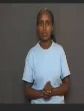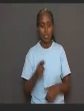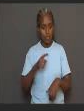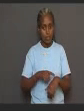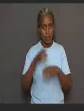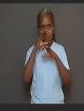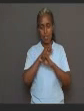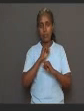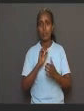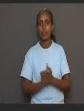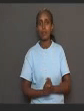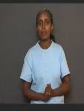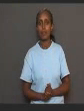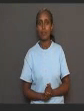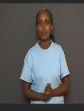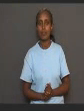Time's up.